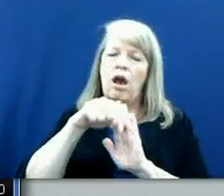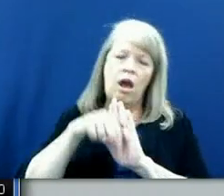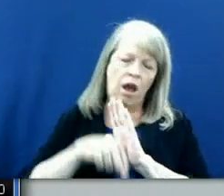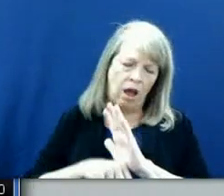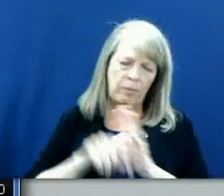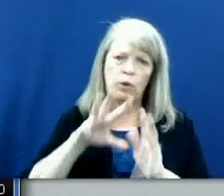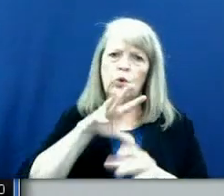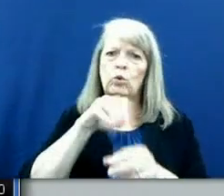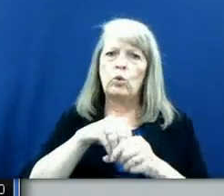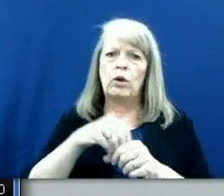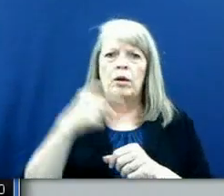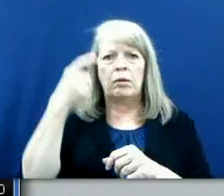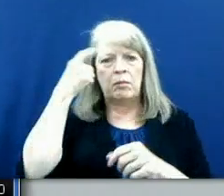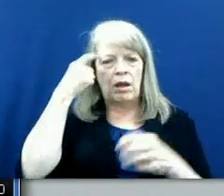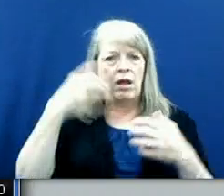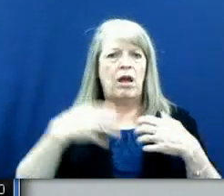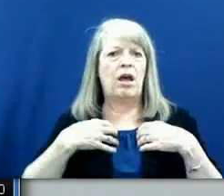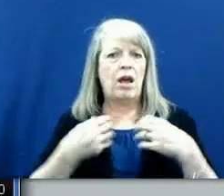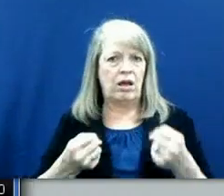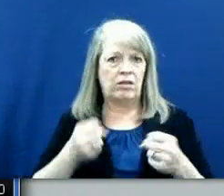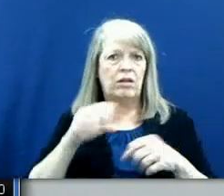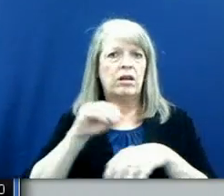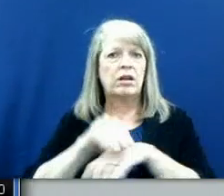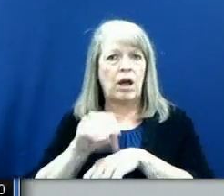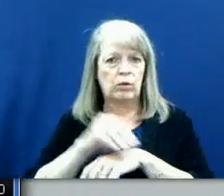counseling.